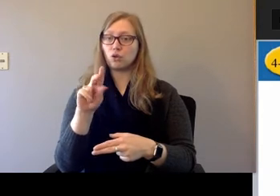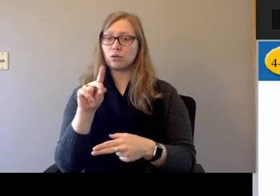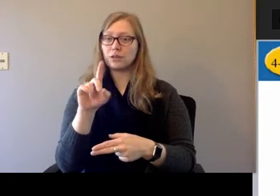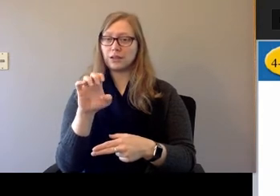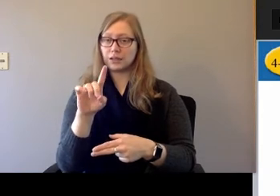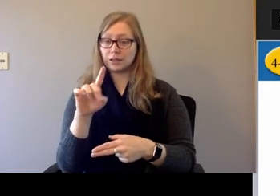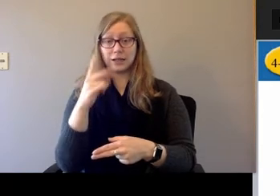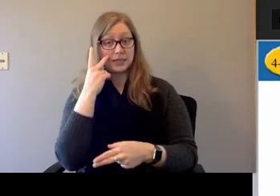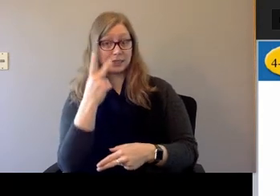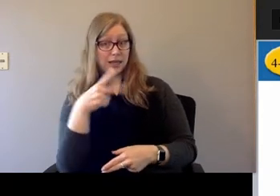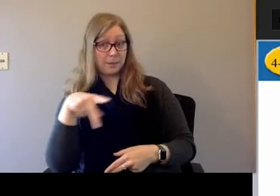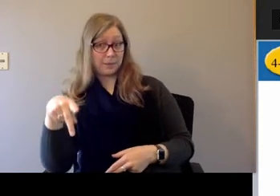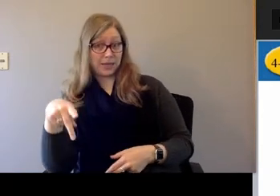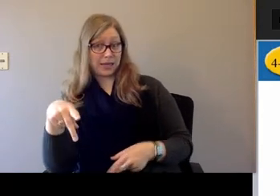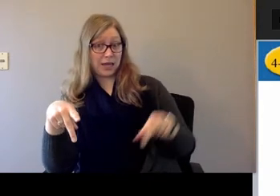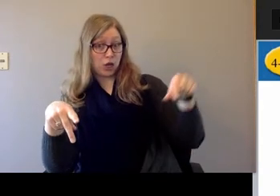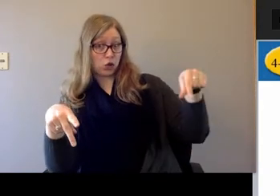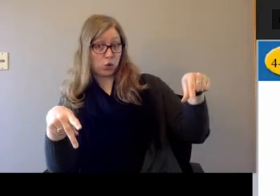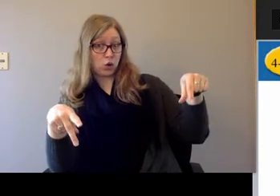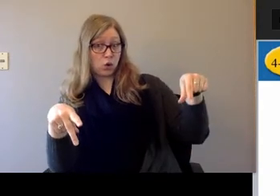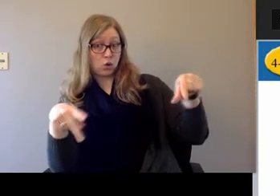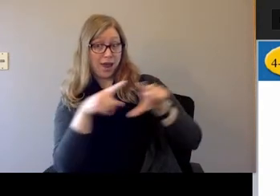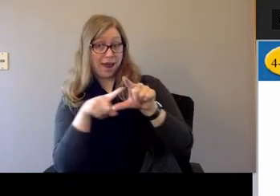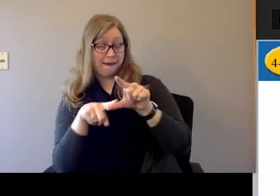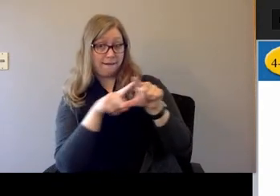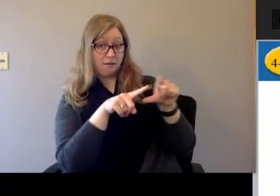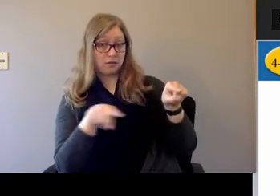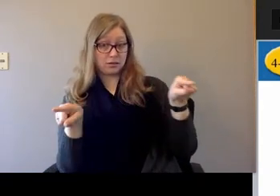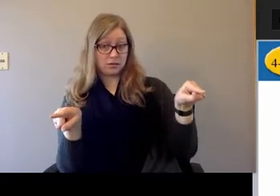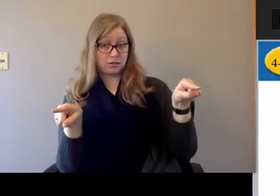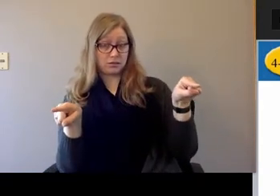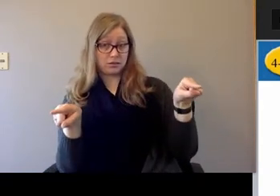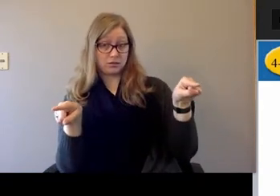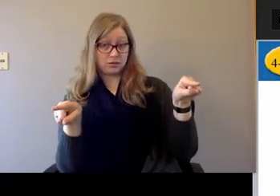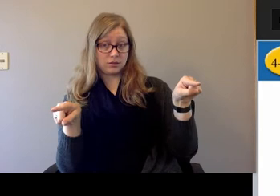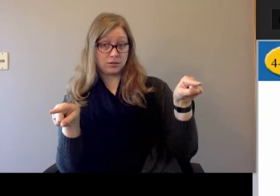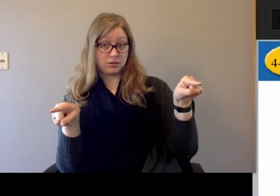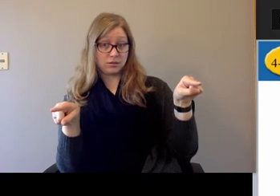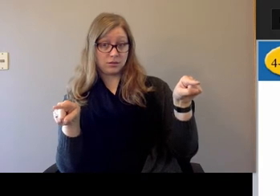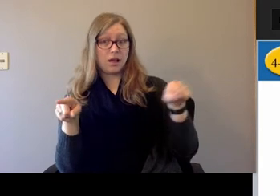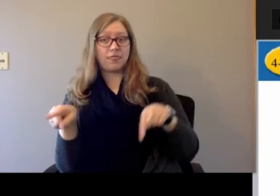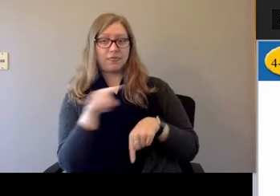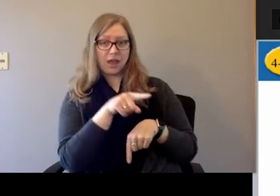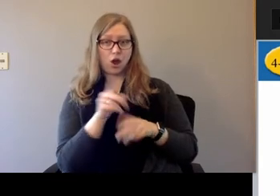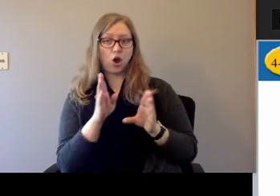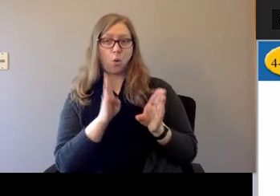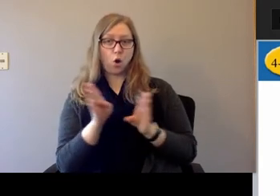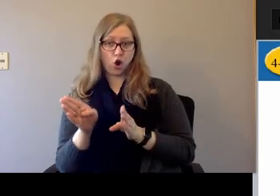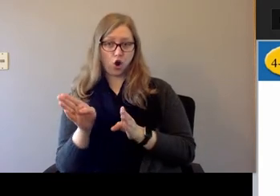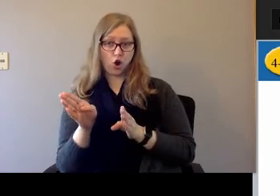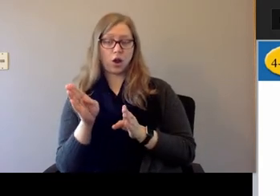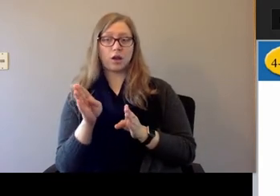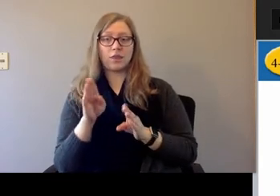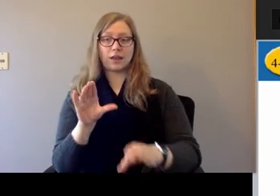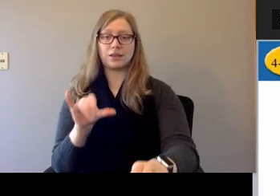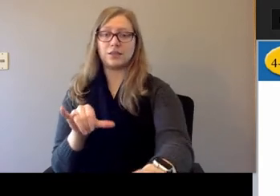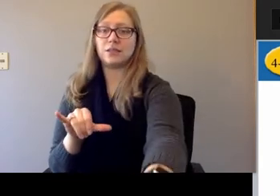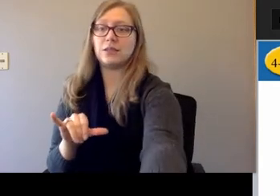consecutive. First P, then Q. And so the side that's included between them would be this side PQ.